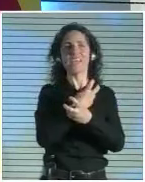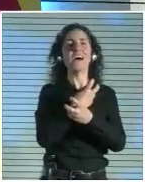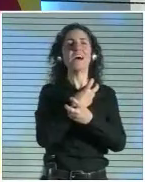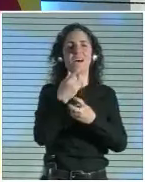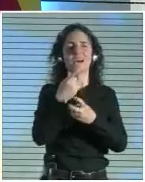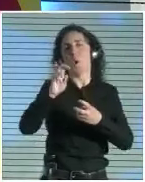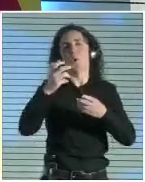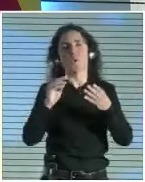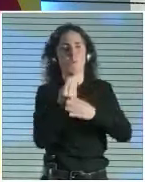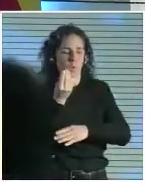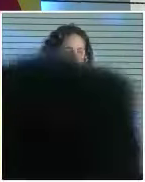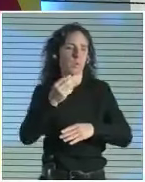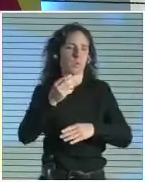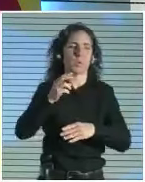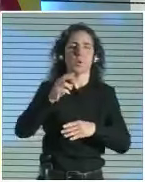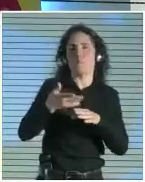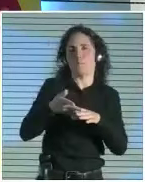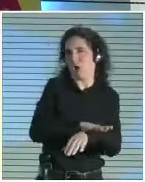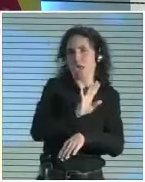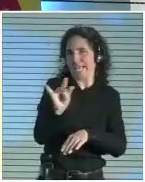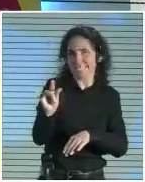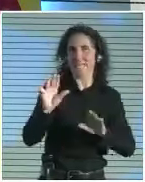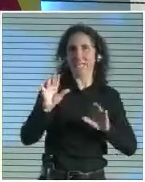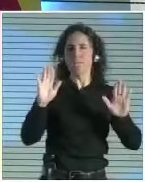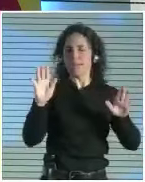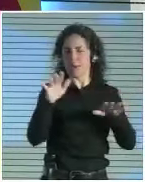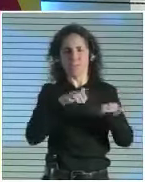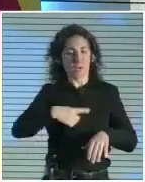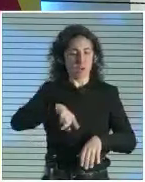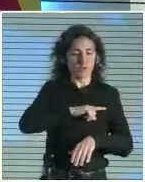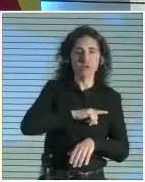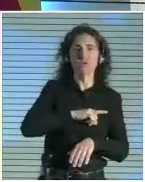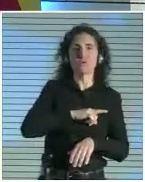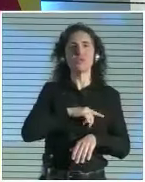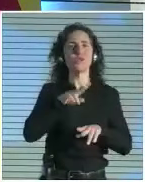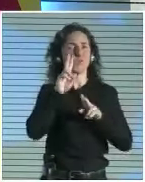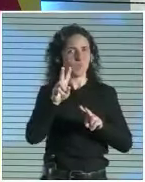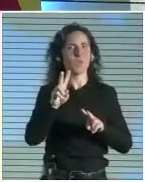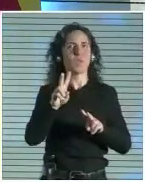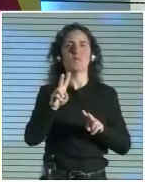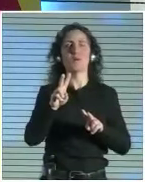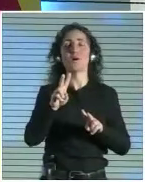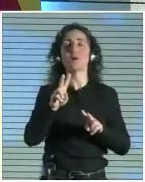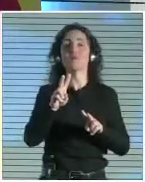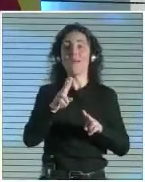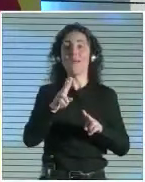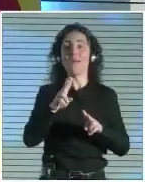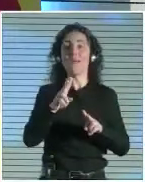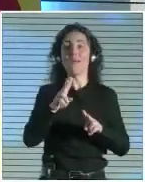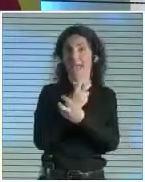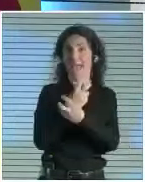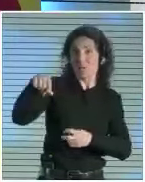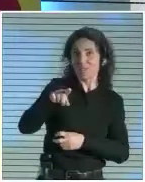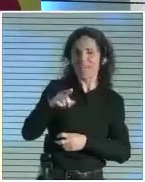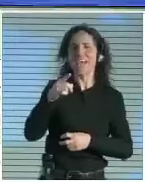seen that in Austria, you have a very long tradition of winter tourism, but also a strong